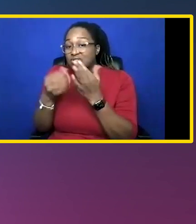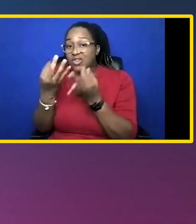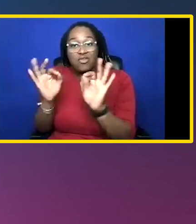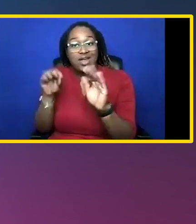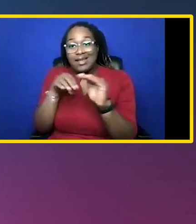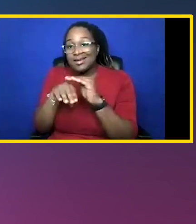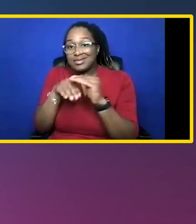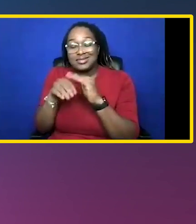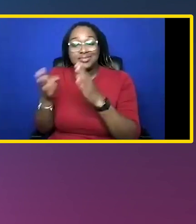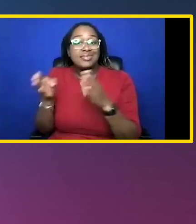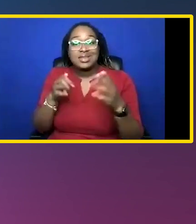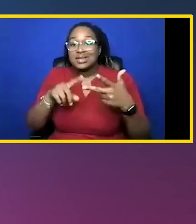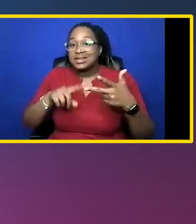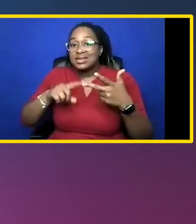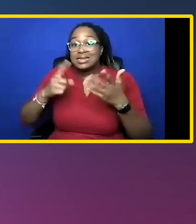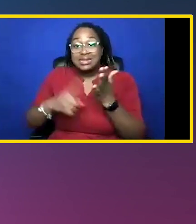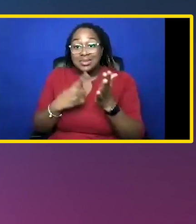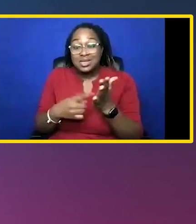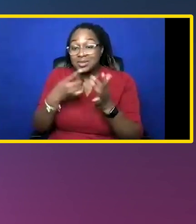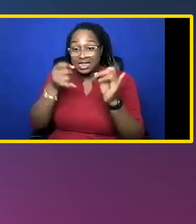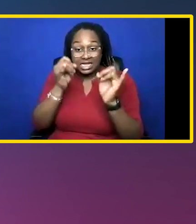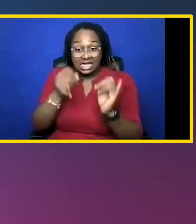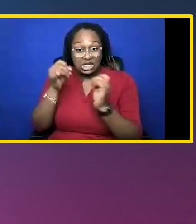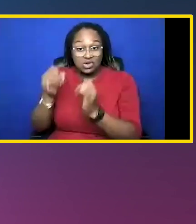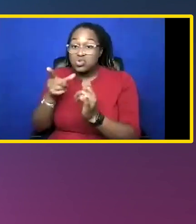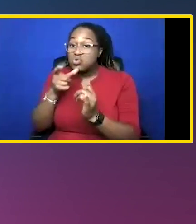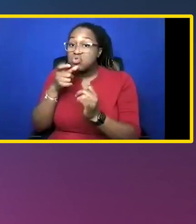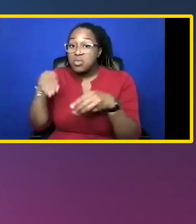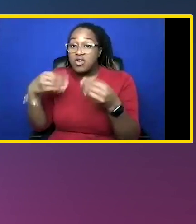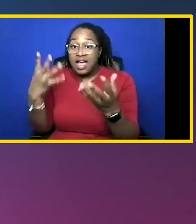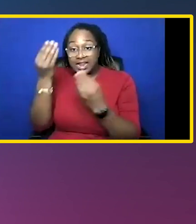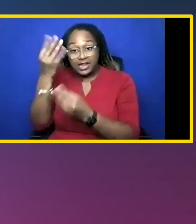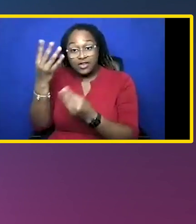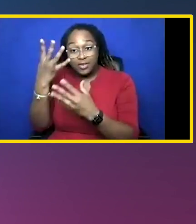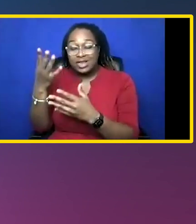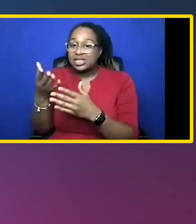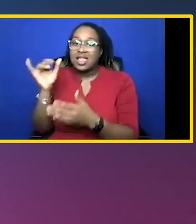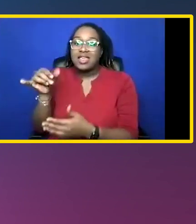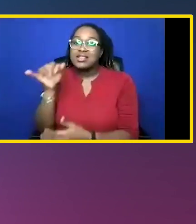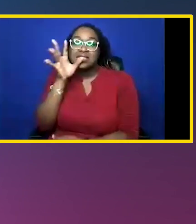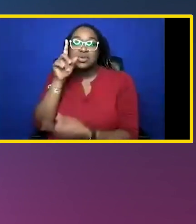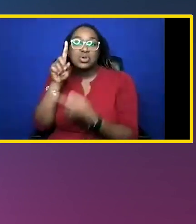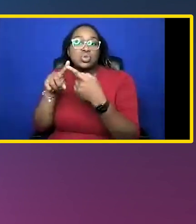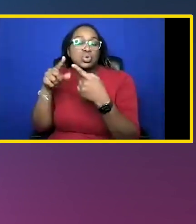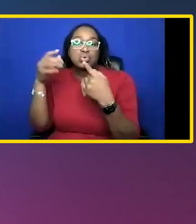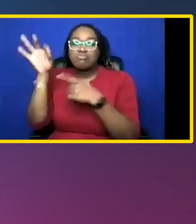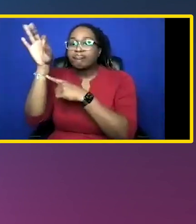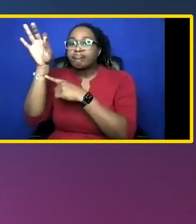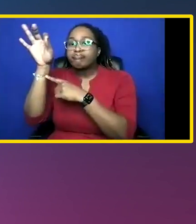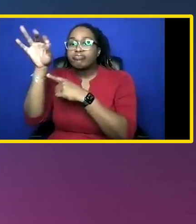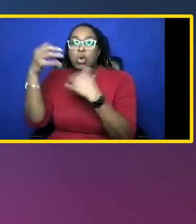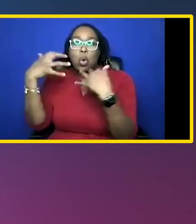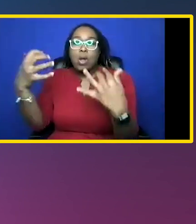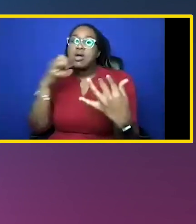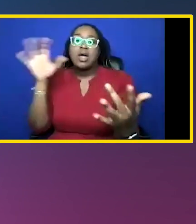then three, sometimes it ends up so that the individuals that are providing the information end up just speaking to the choir, so it doesn't actually reach